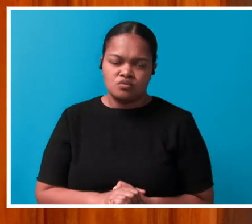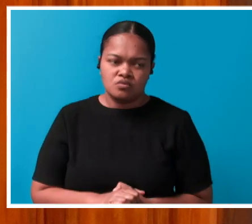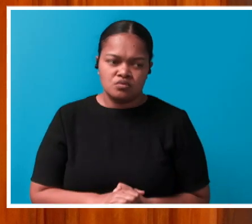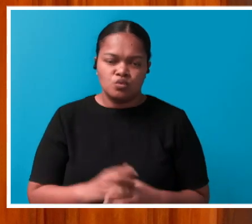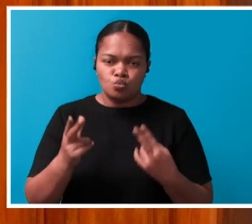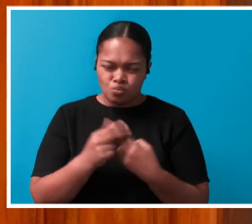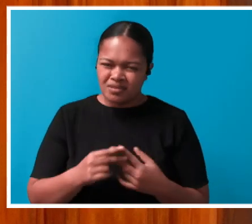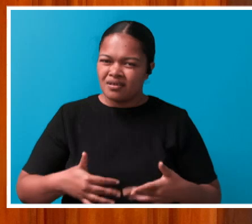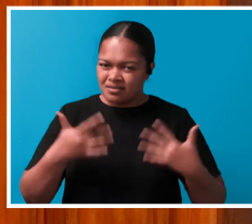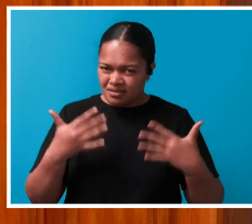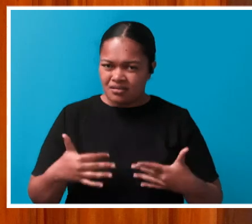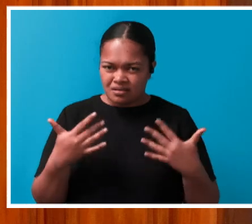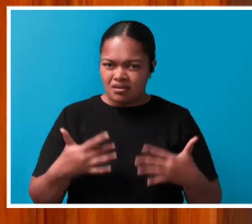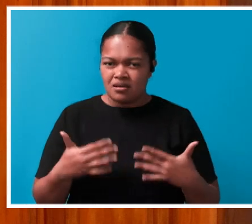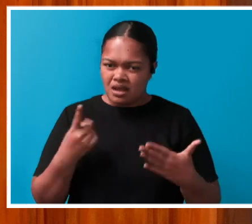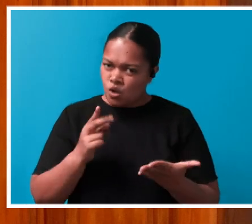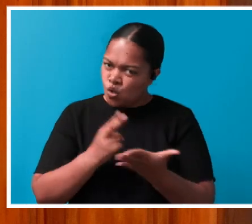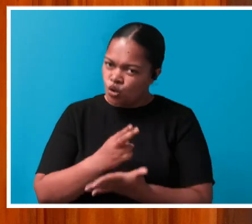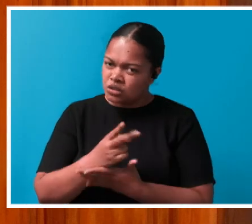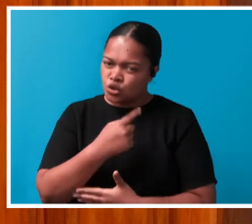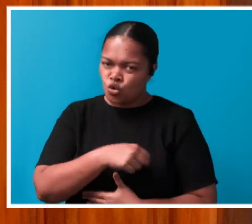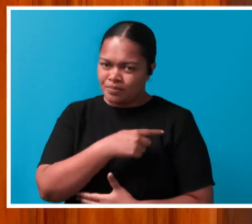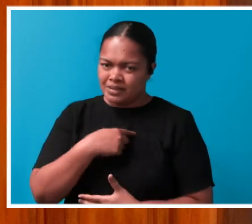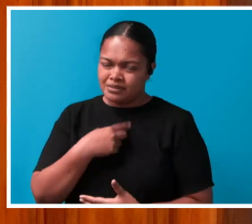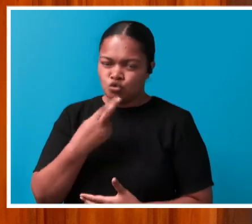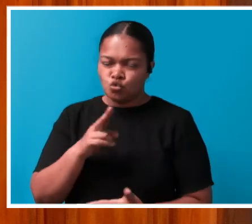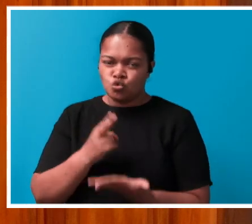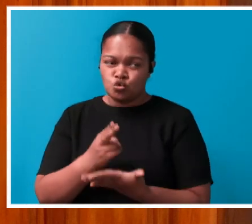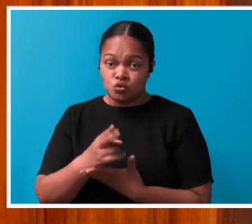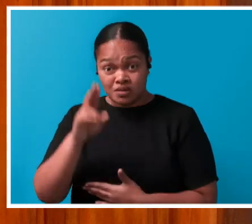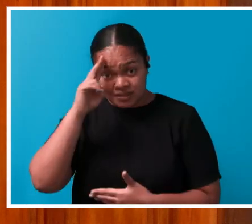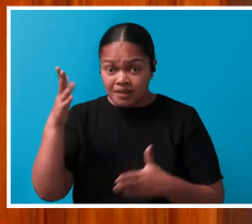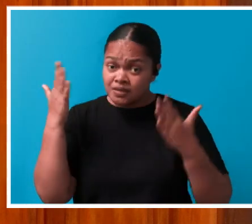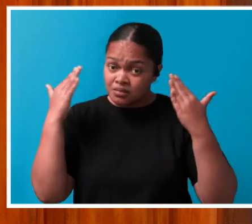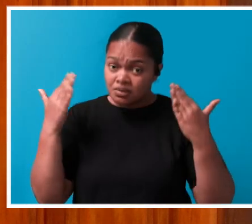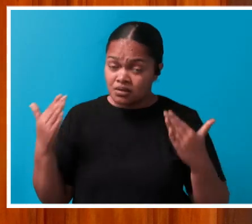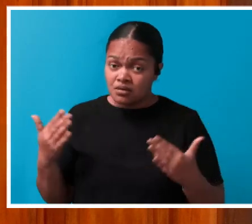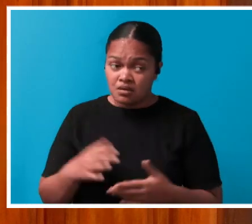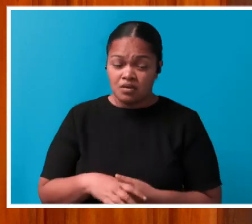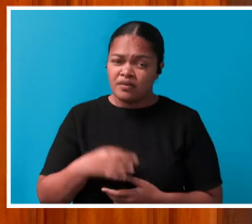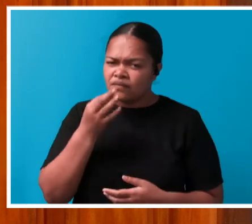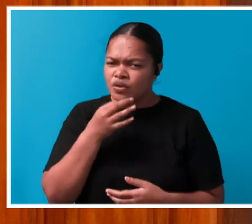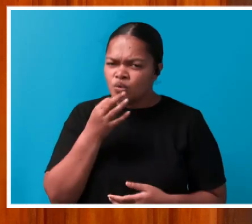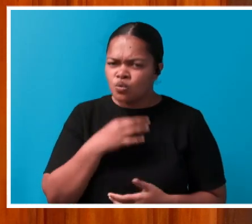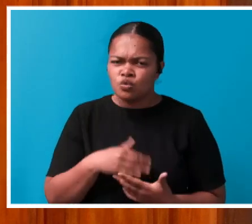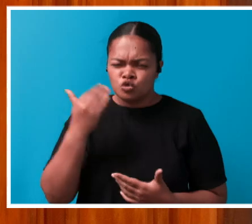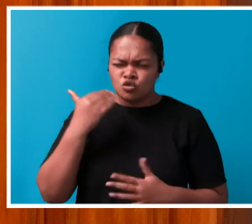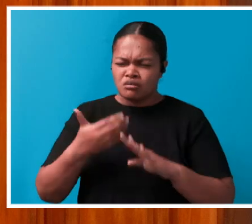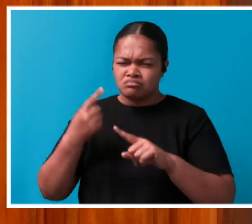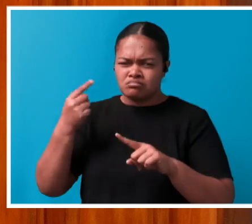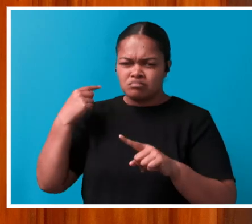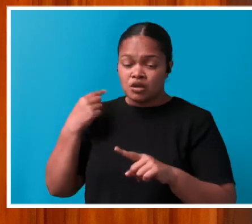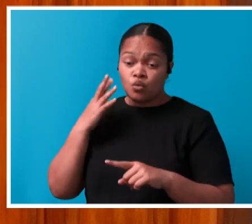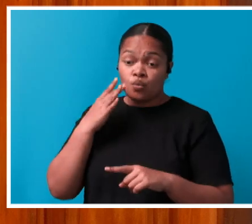data, the honesty, and the commitment to the truth. Mr. Speaker, sir, it was only a few short years ago when the previous government